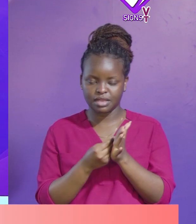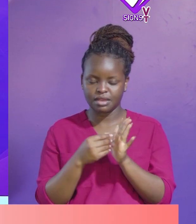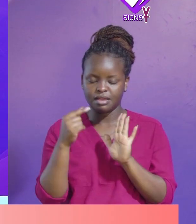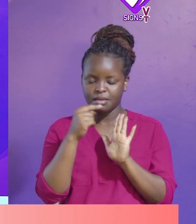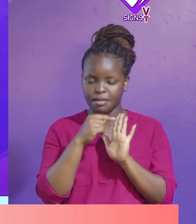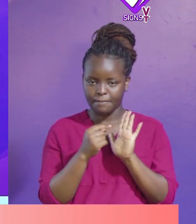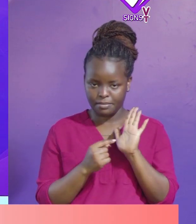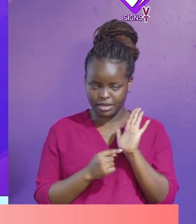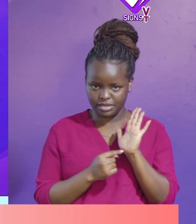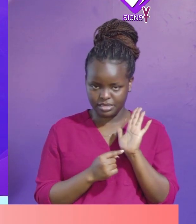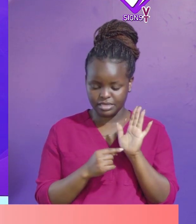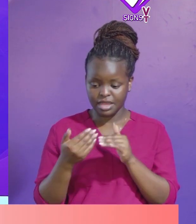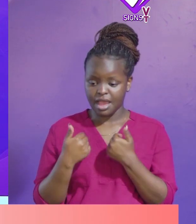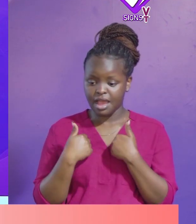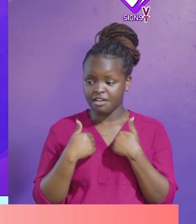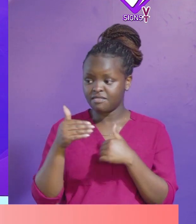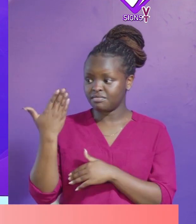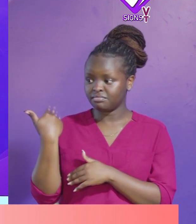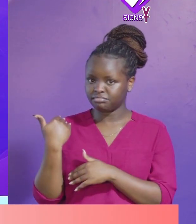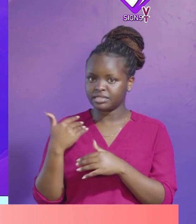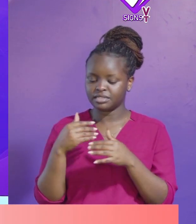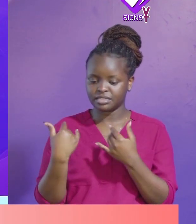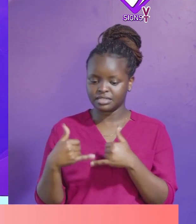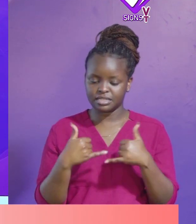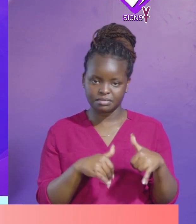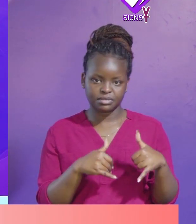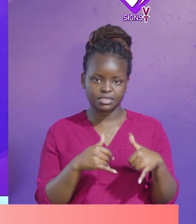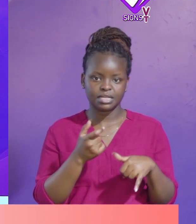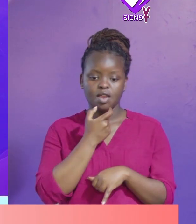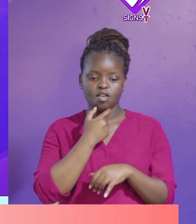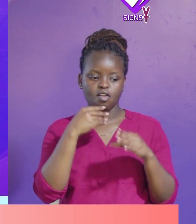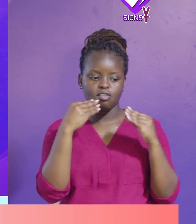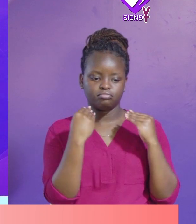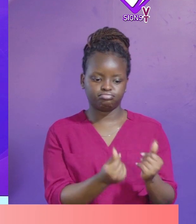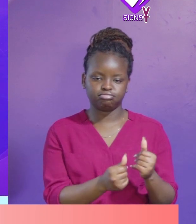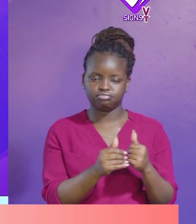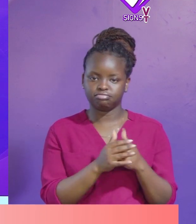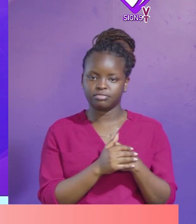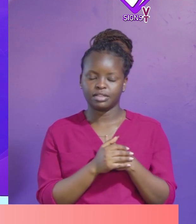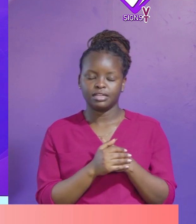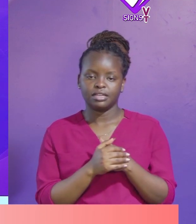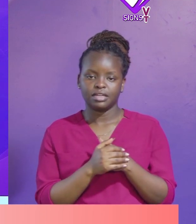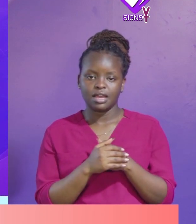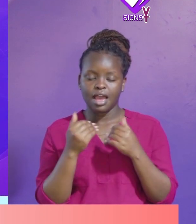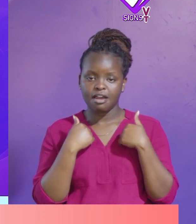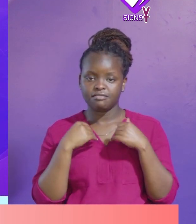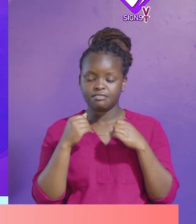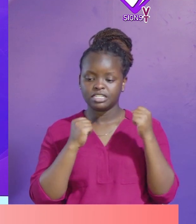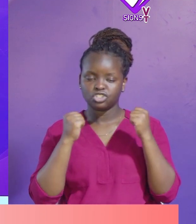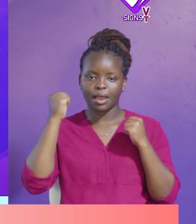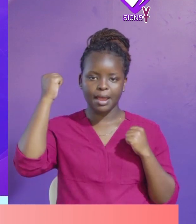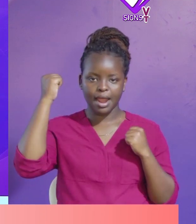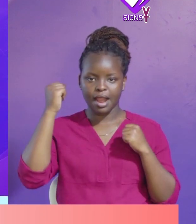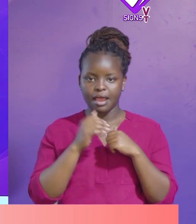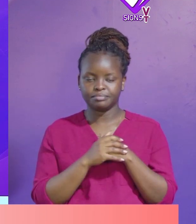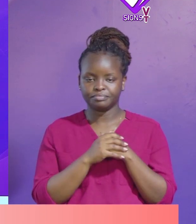had earlier games whereby Gor Mahia was beaten. We have Shabana, they won against Bomet FC. This all we will be